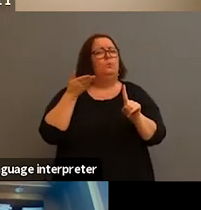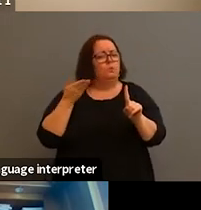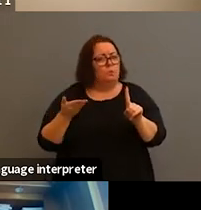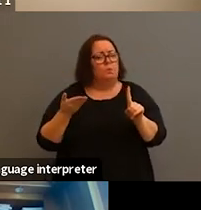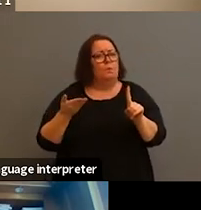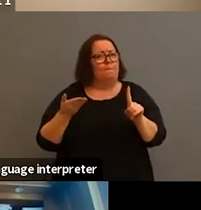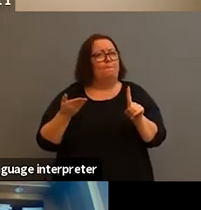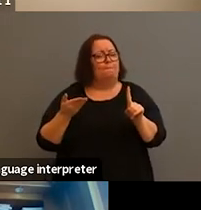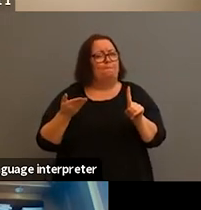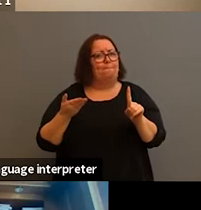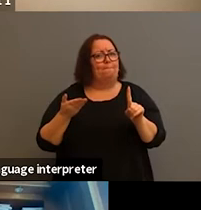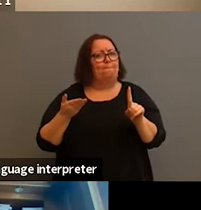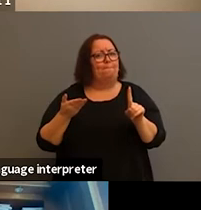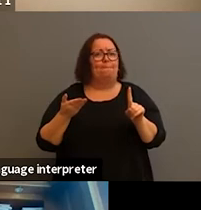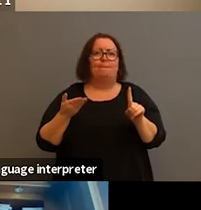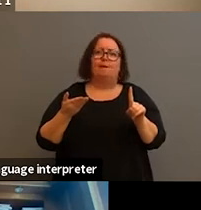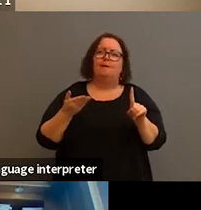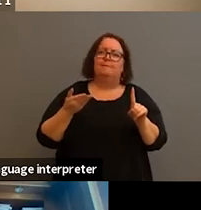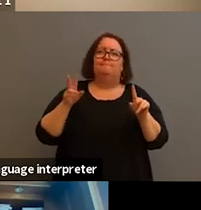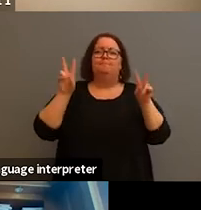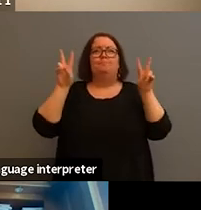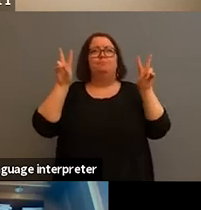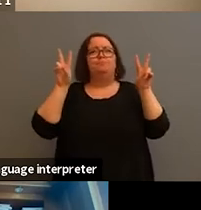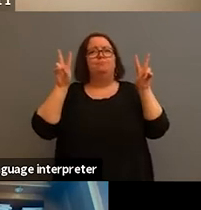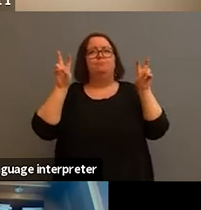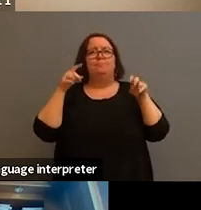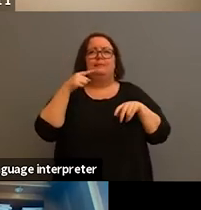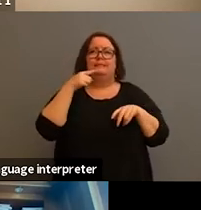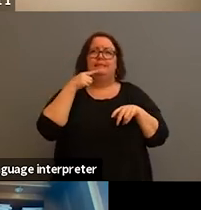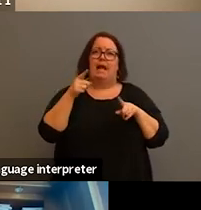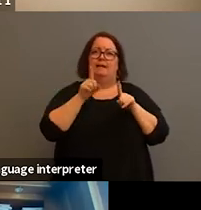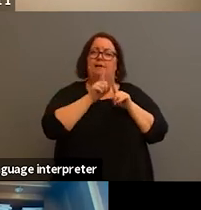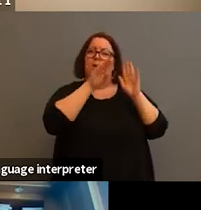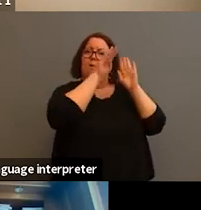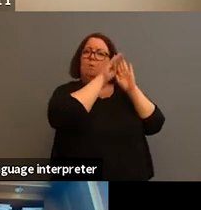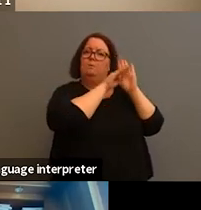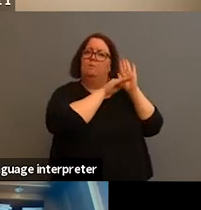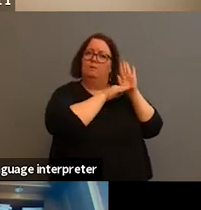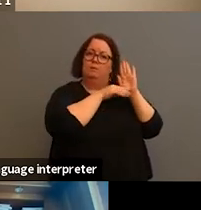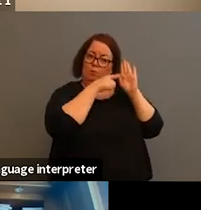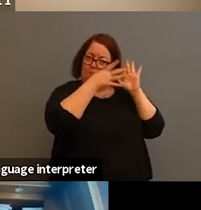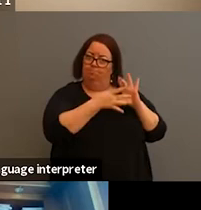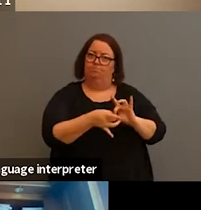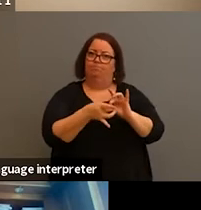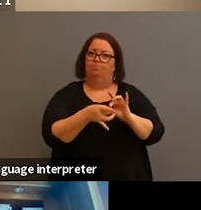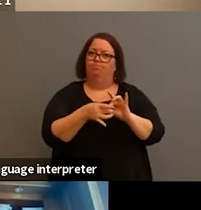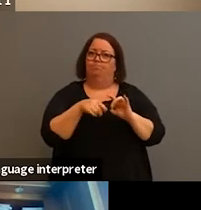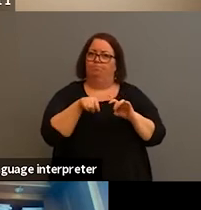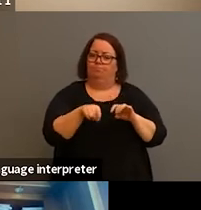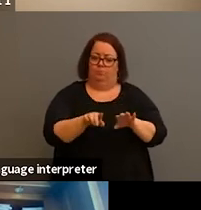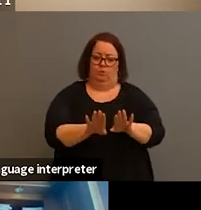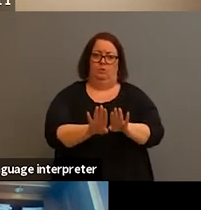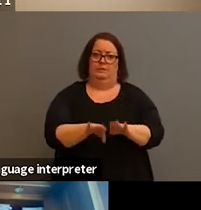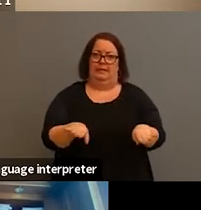CRPD as a tool on realizing the Agenda 2030. And my name is Malin Ekman